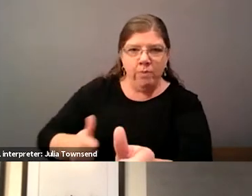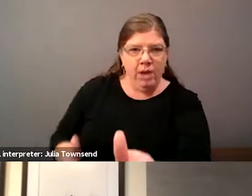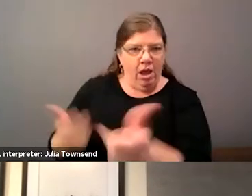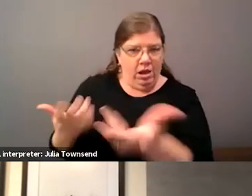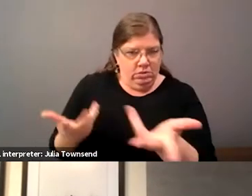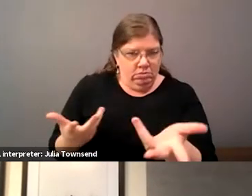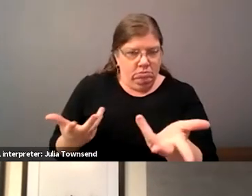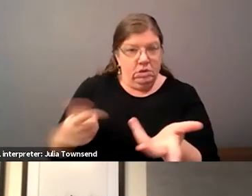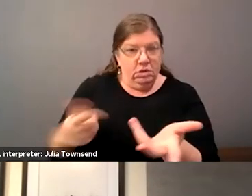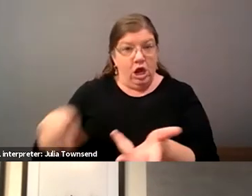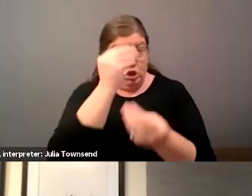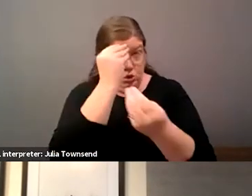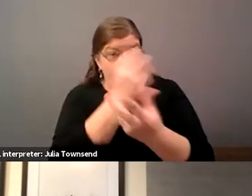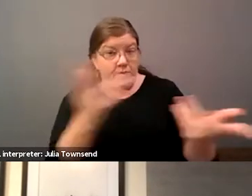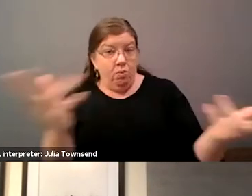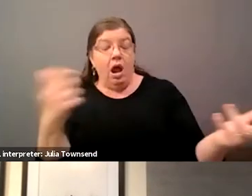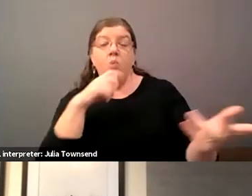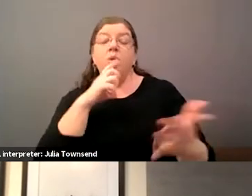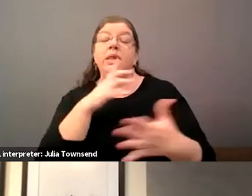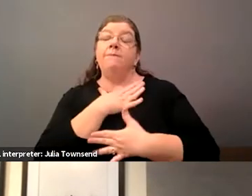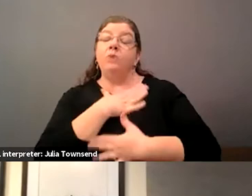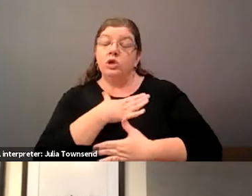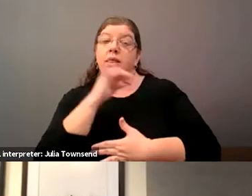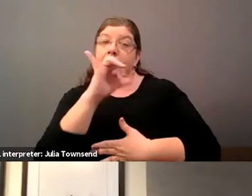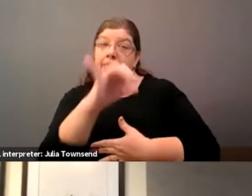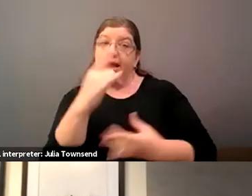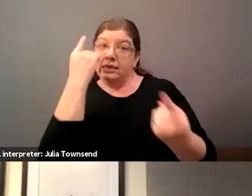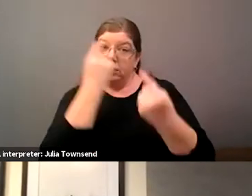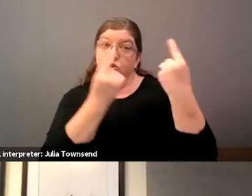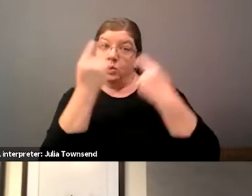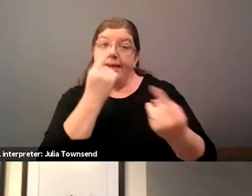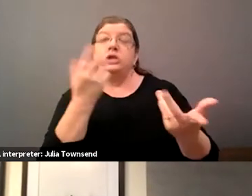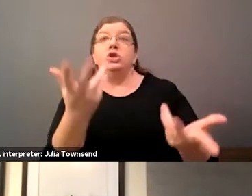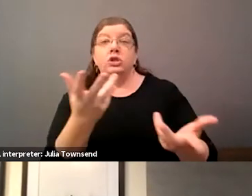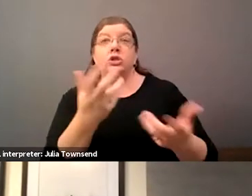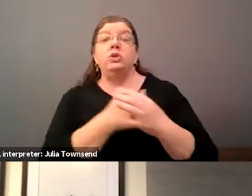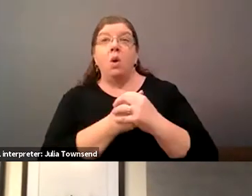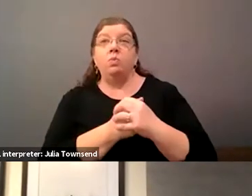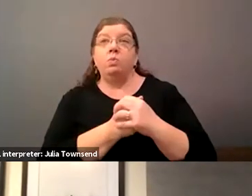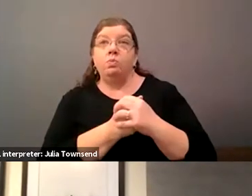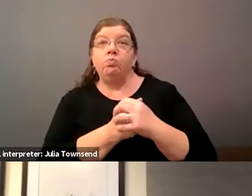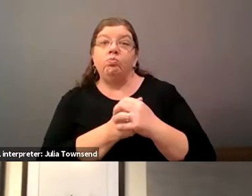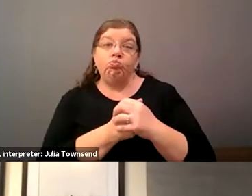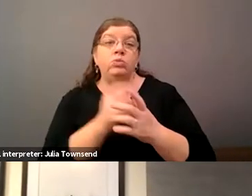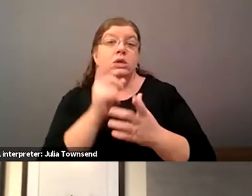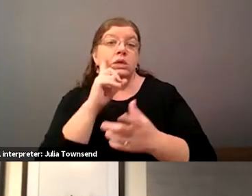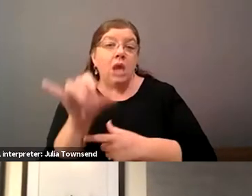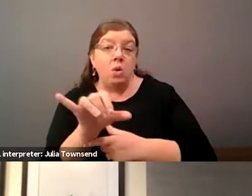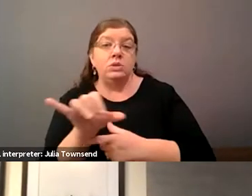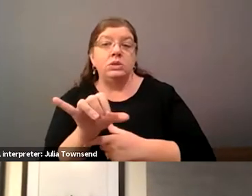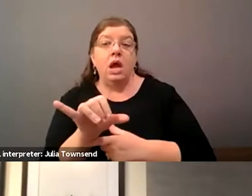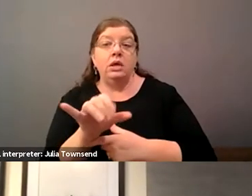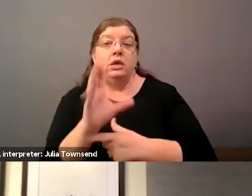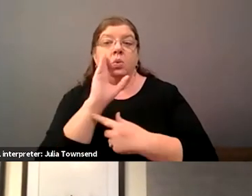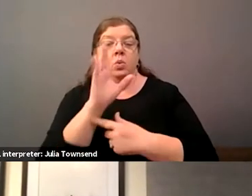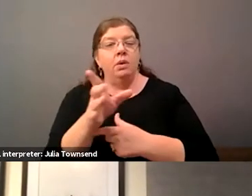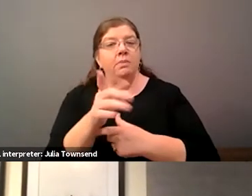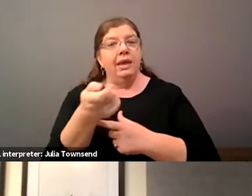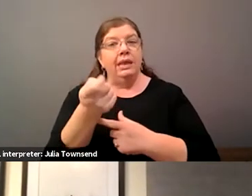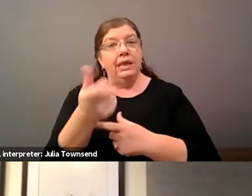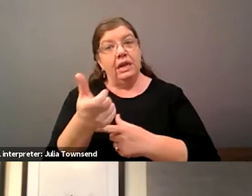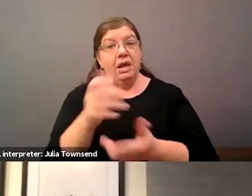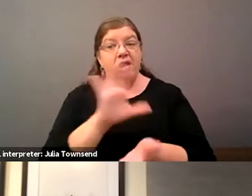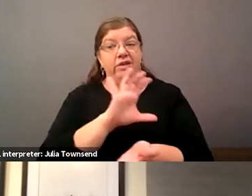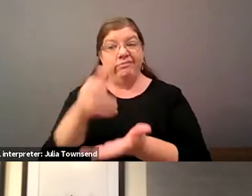you guys reported i appreciate that consideration so um it sounds like there's going to be a little slush money